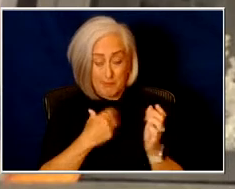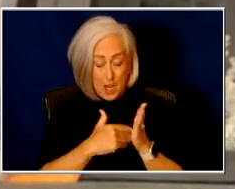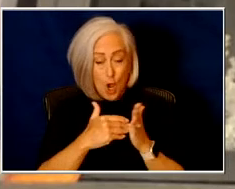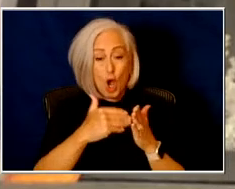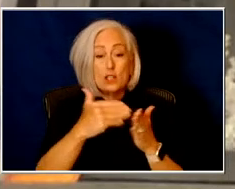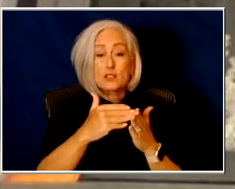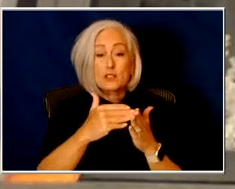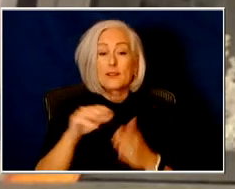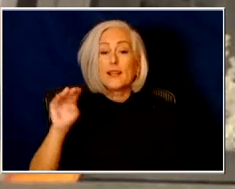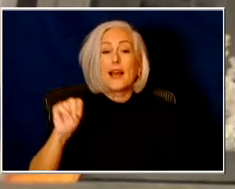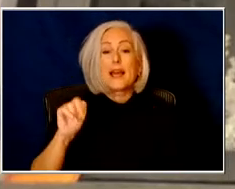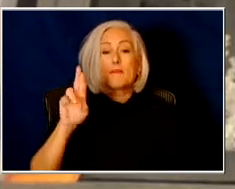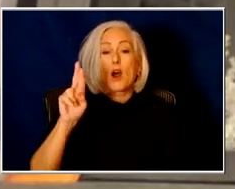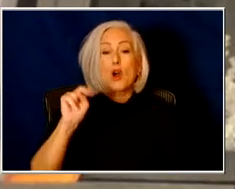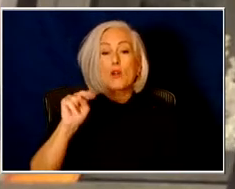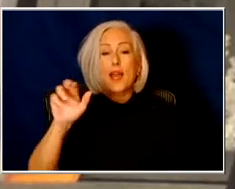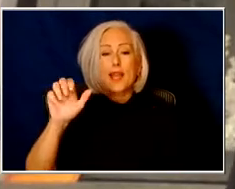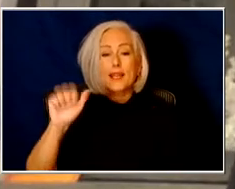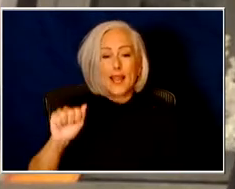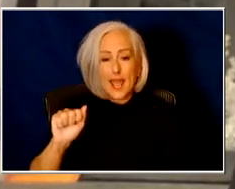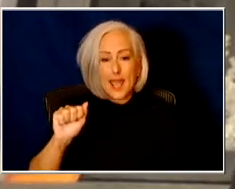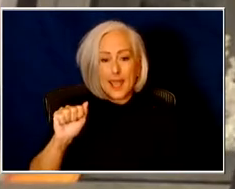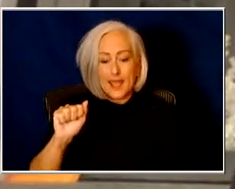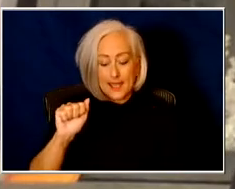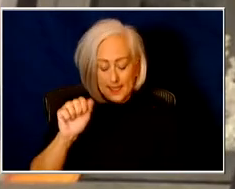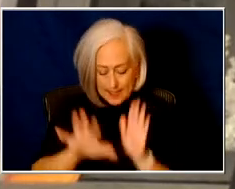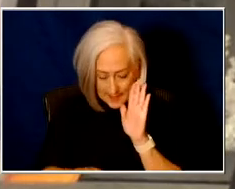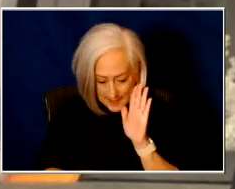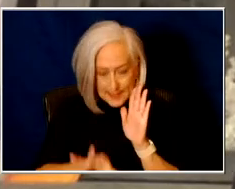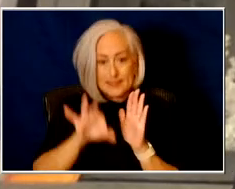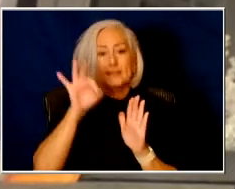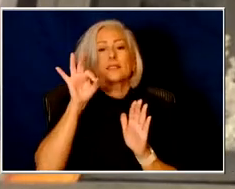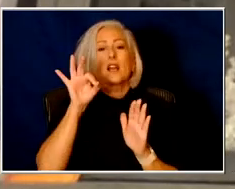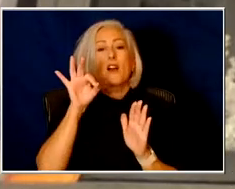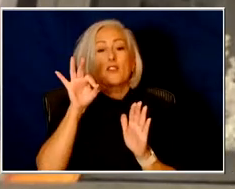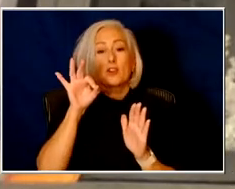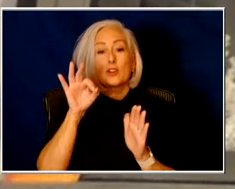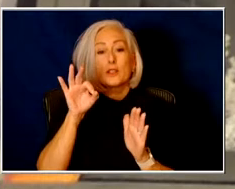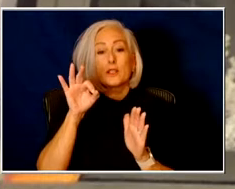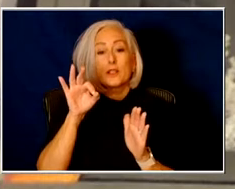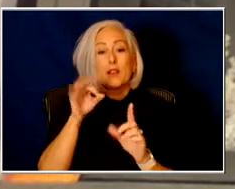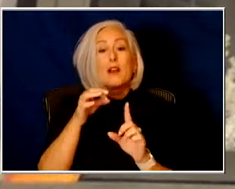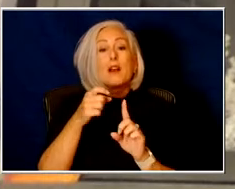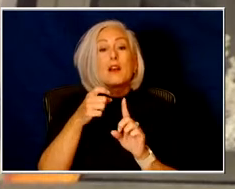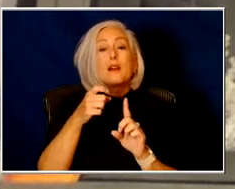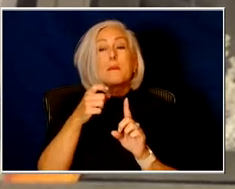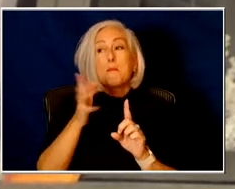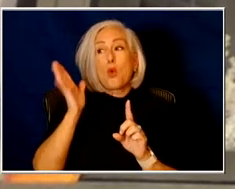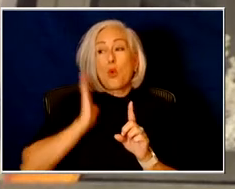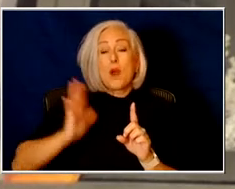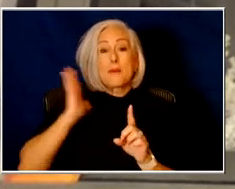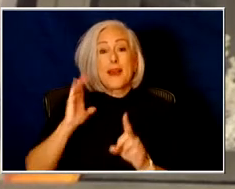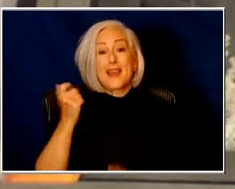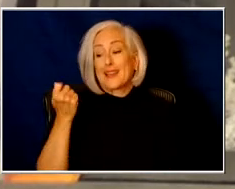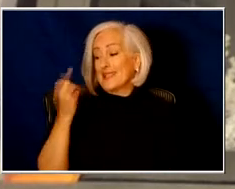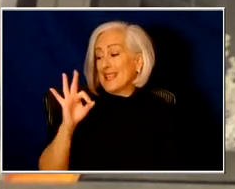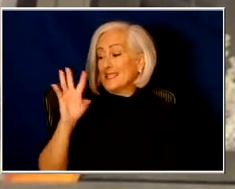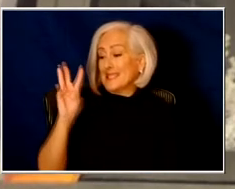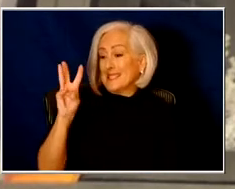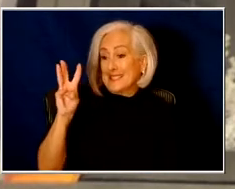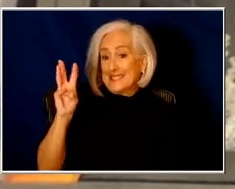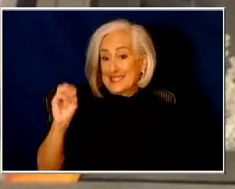was discovered and began to be exploited scientifically in 1960 okay